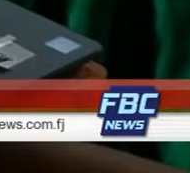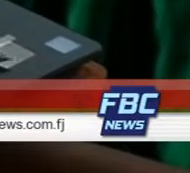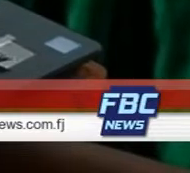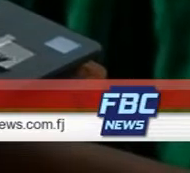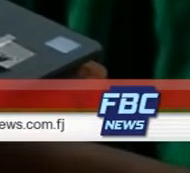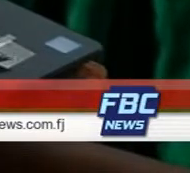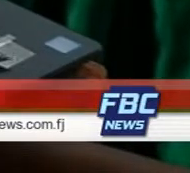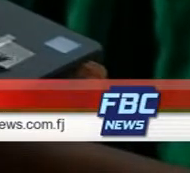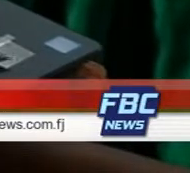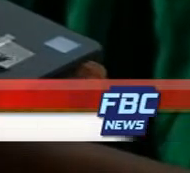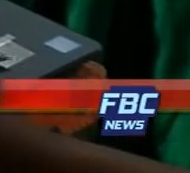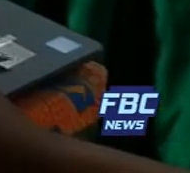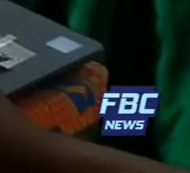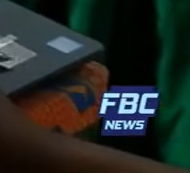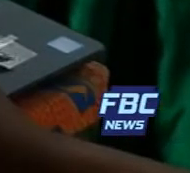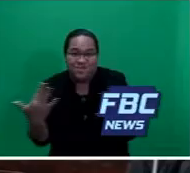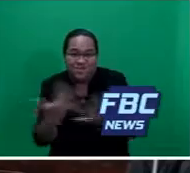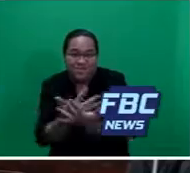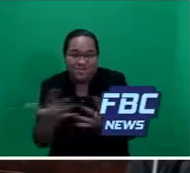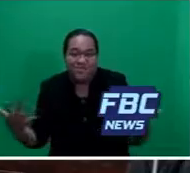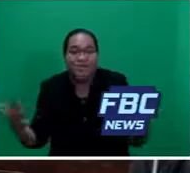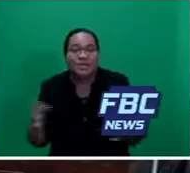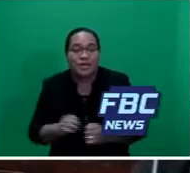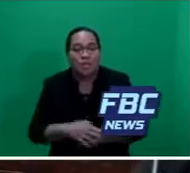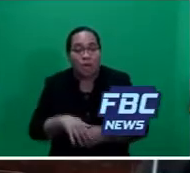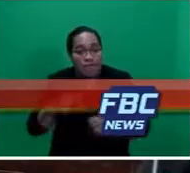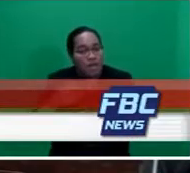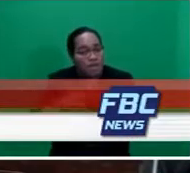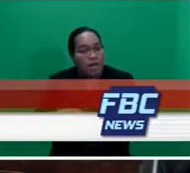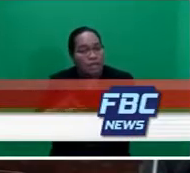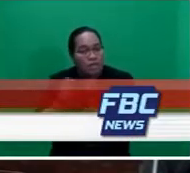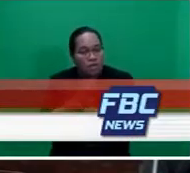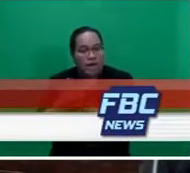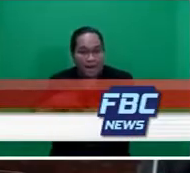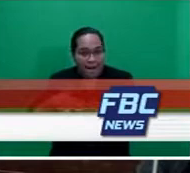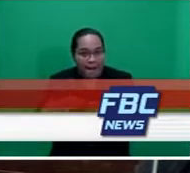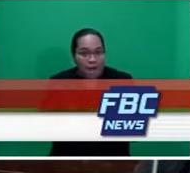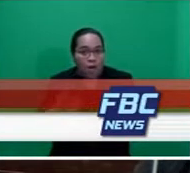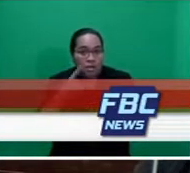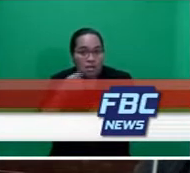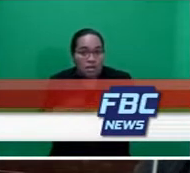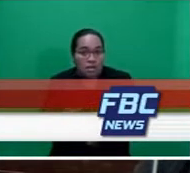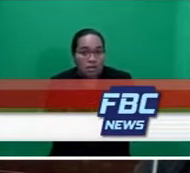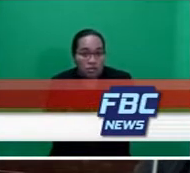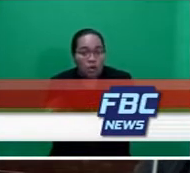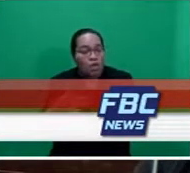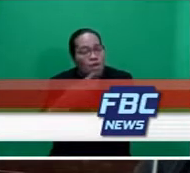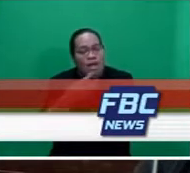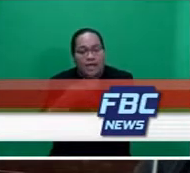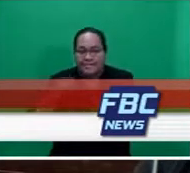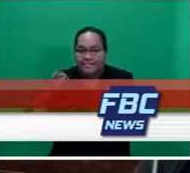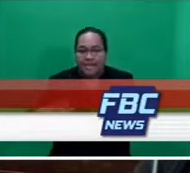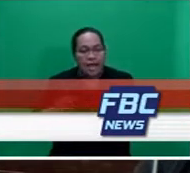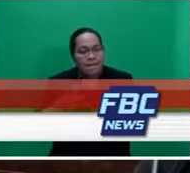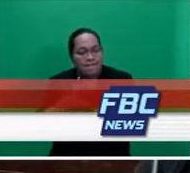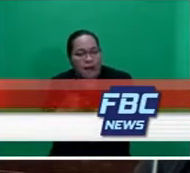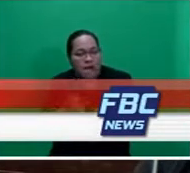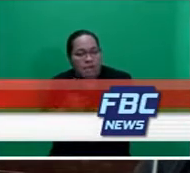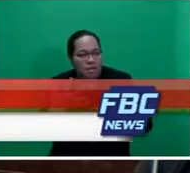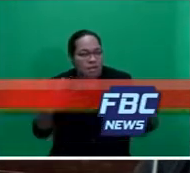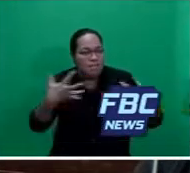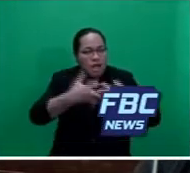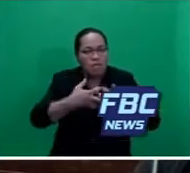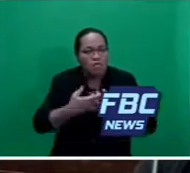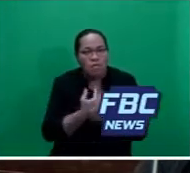collection as was done in the past census. This time around, we have decided that we'll go for population data amongst the rural and maritime